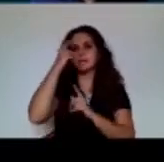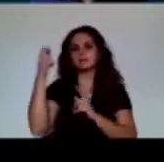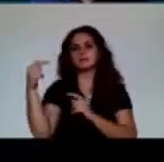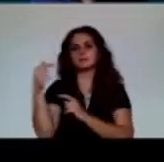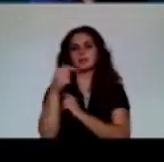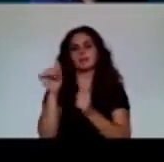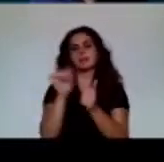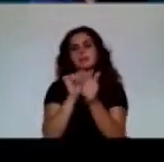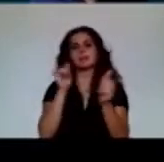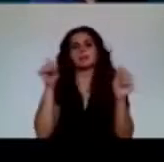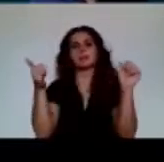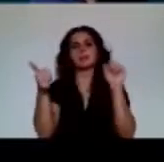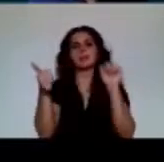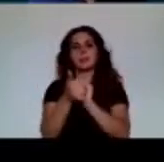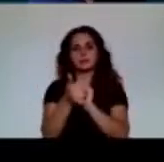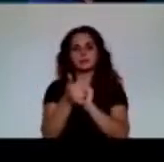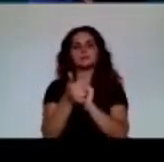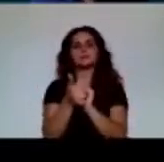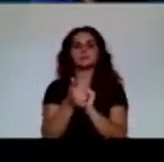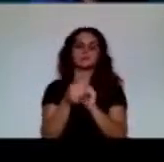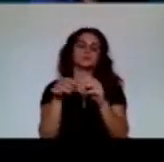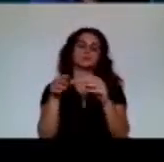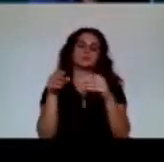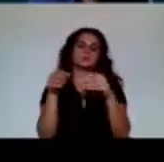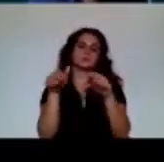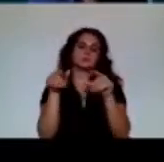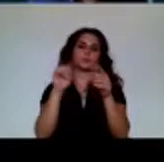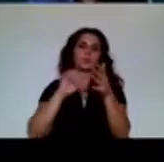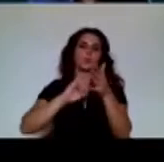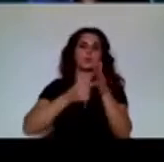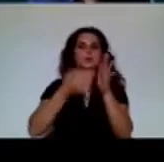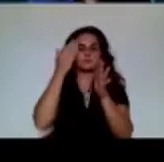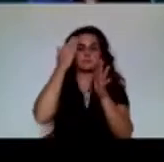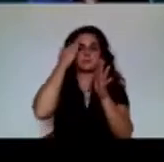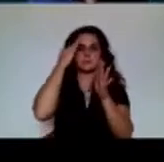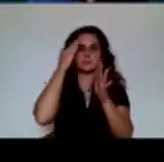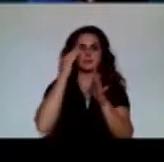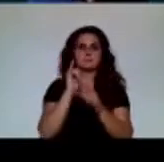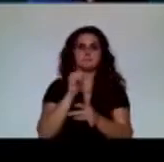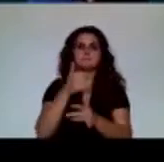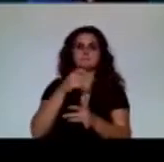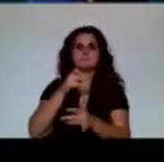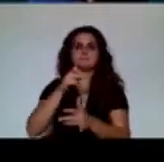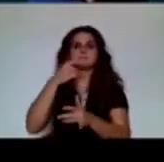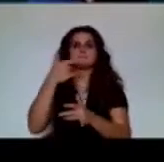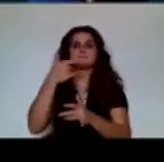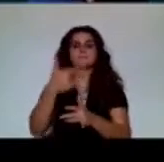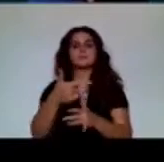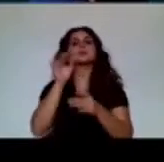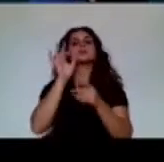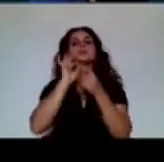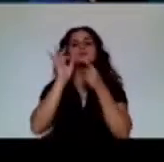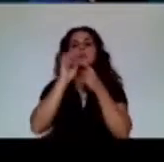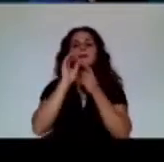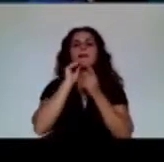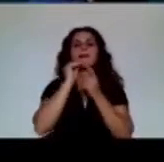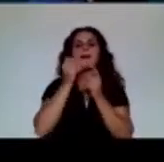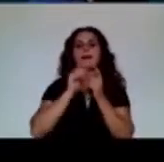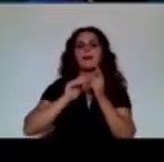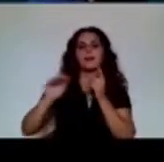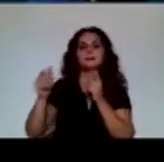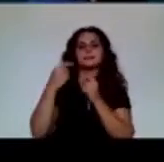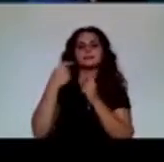adapted version of the implicit association test, the IAT. So specifically, children have had